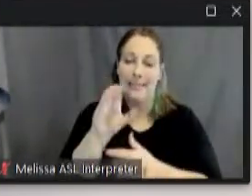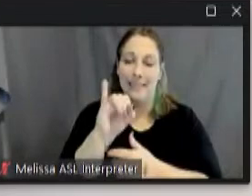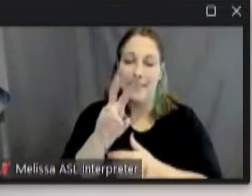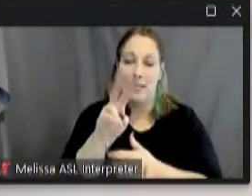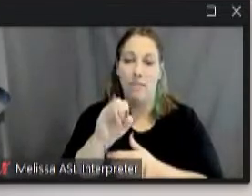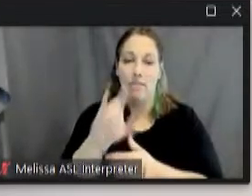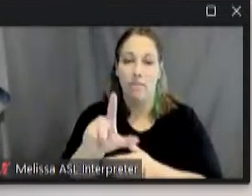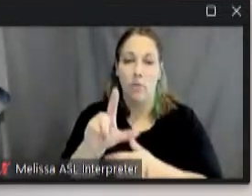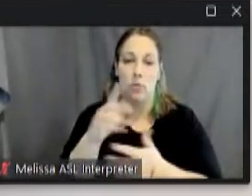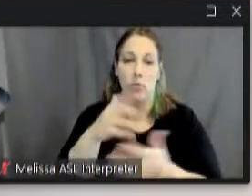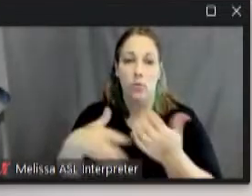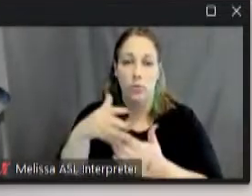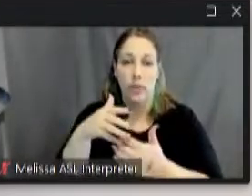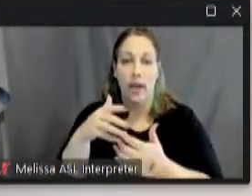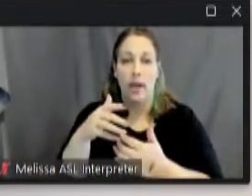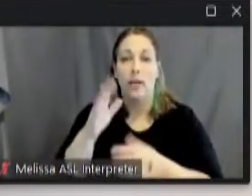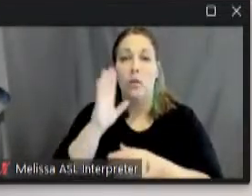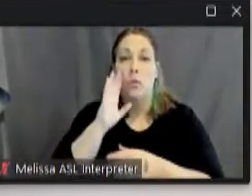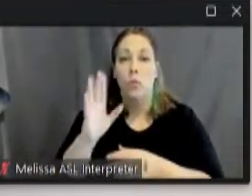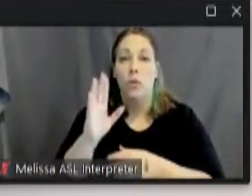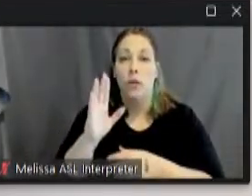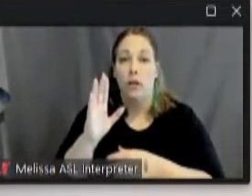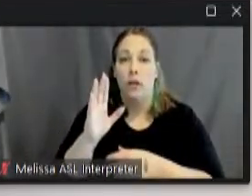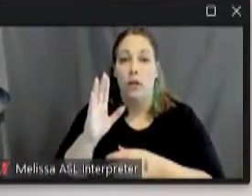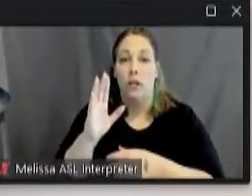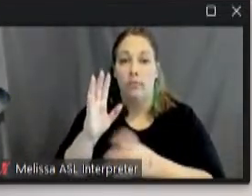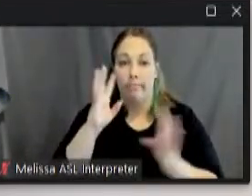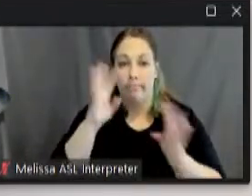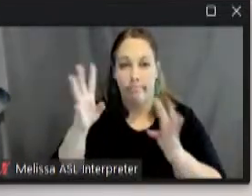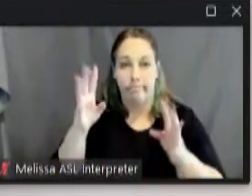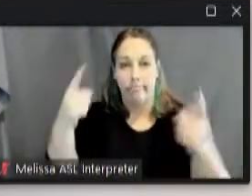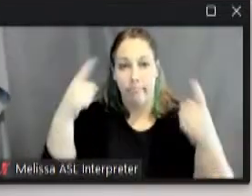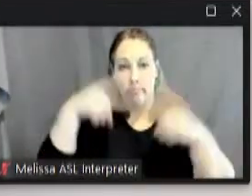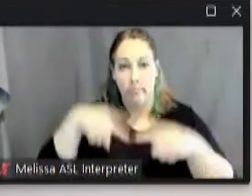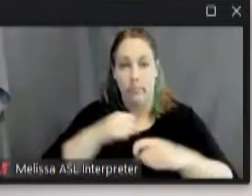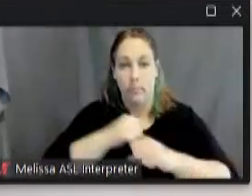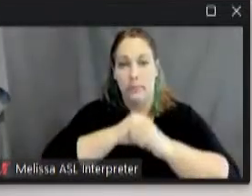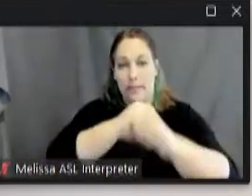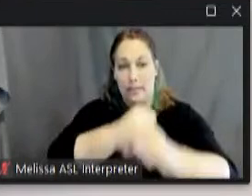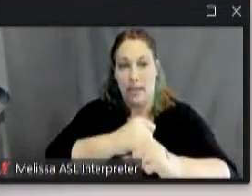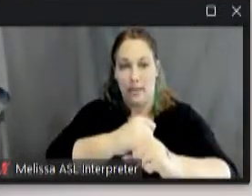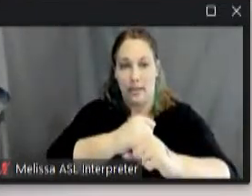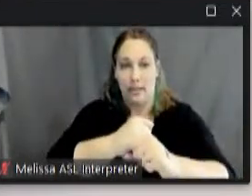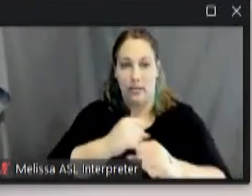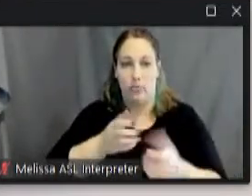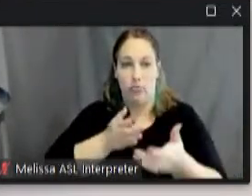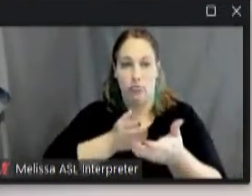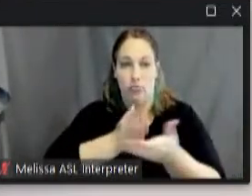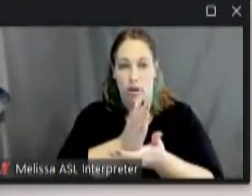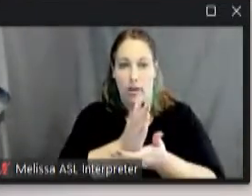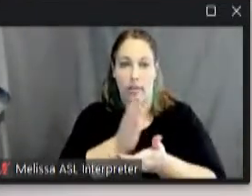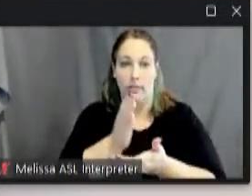the rights of people with disability. It is important to note that this new draft